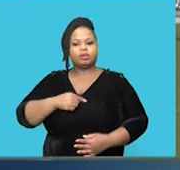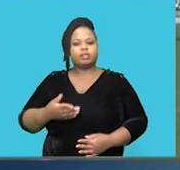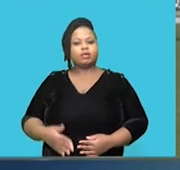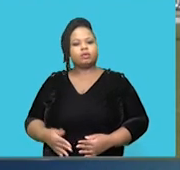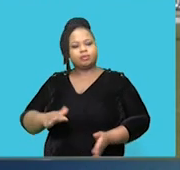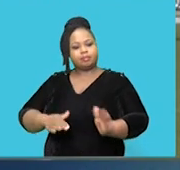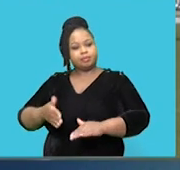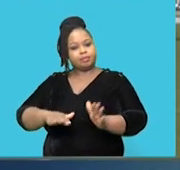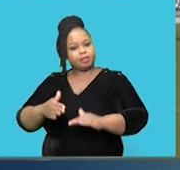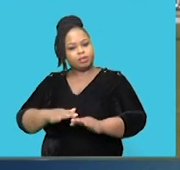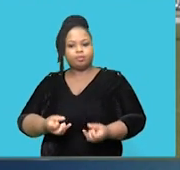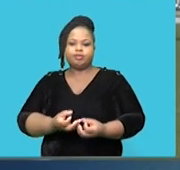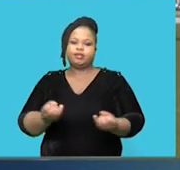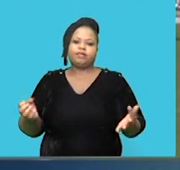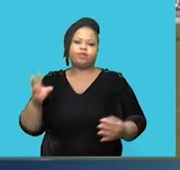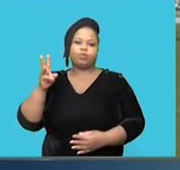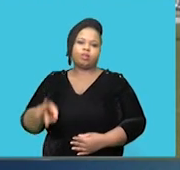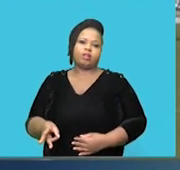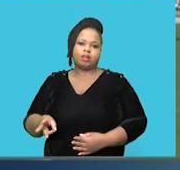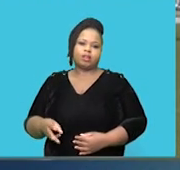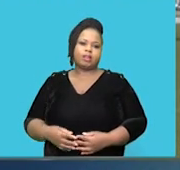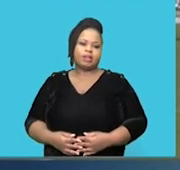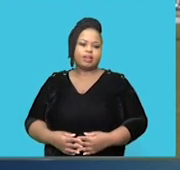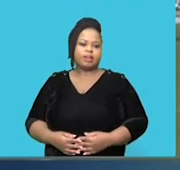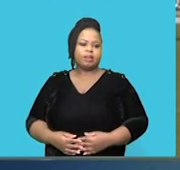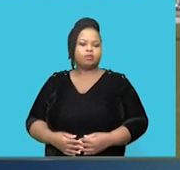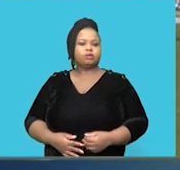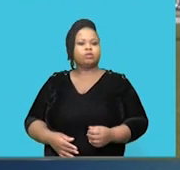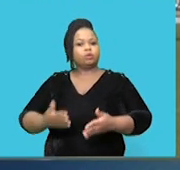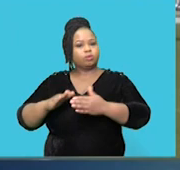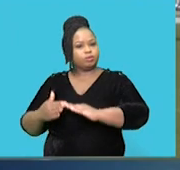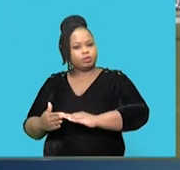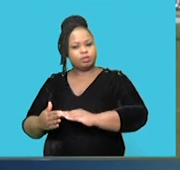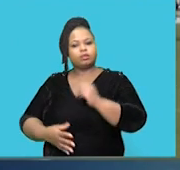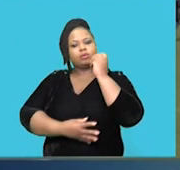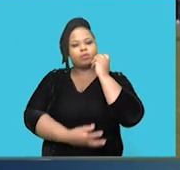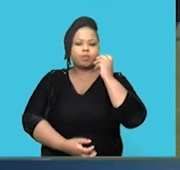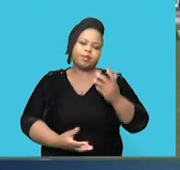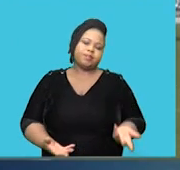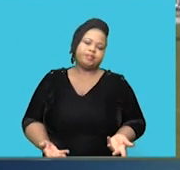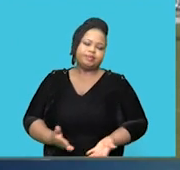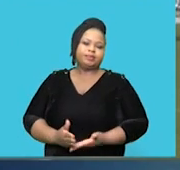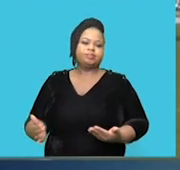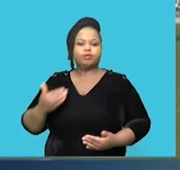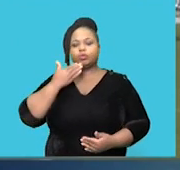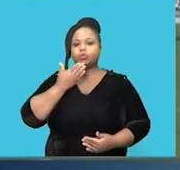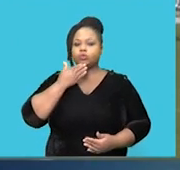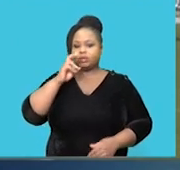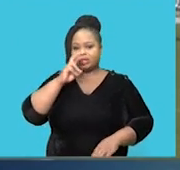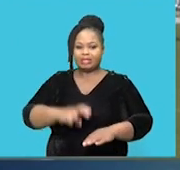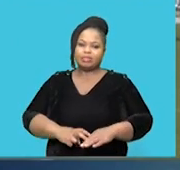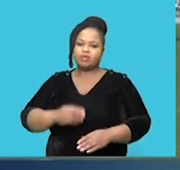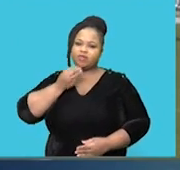some hampers which will be distributed to underprivileged communities, those who are in need